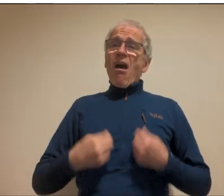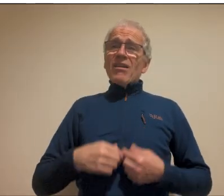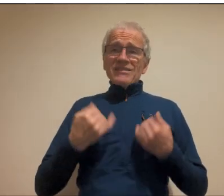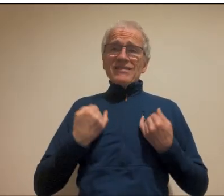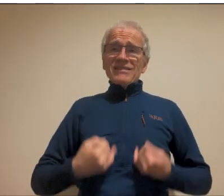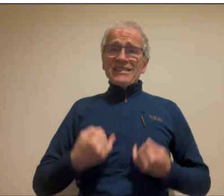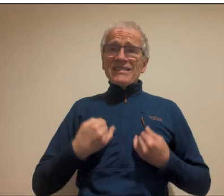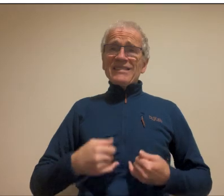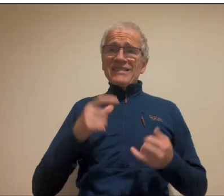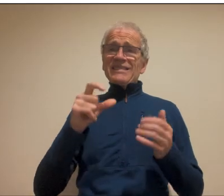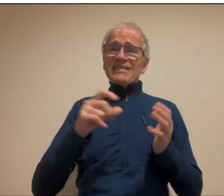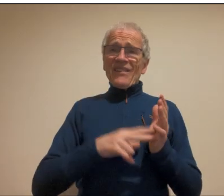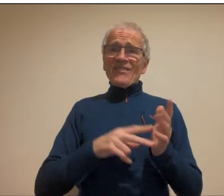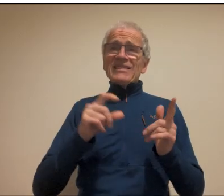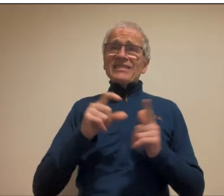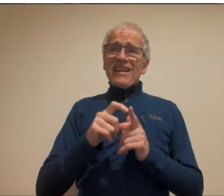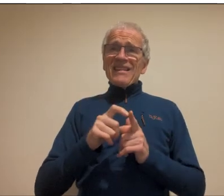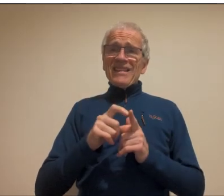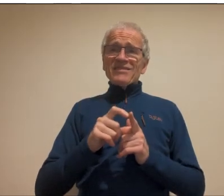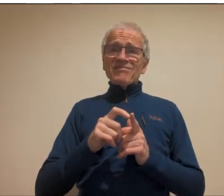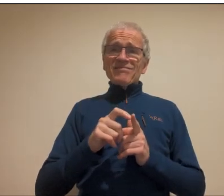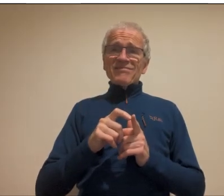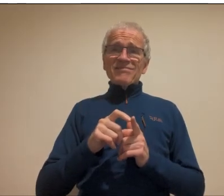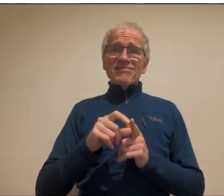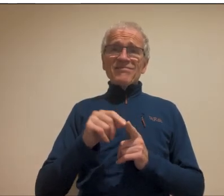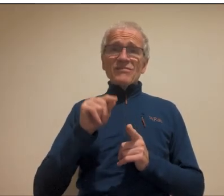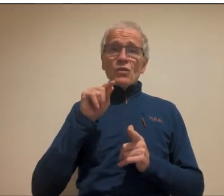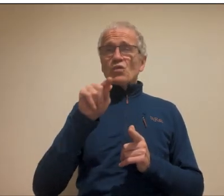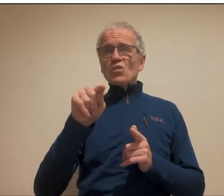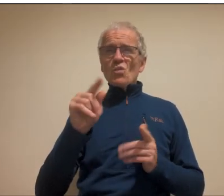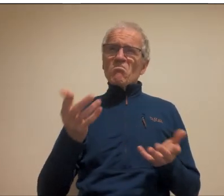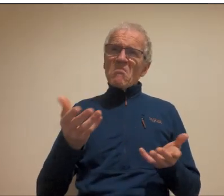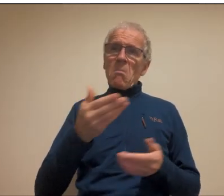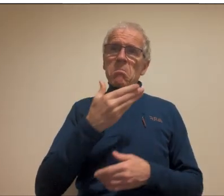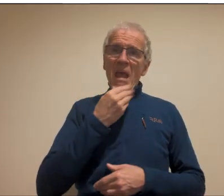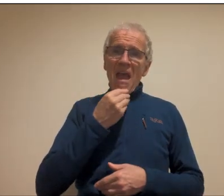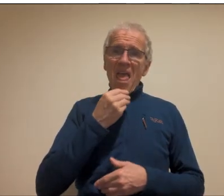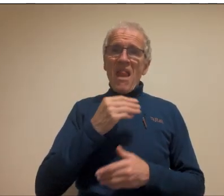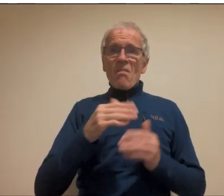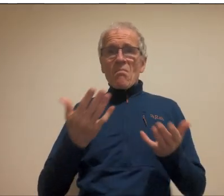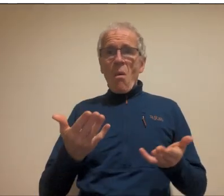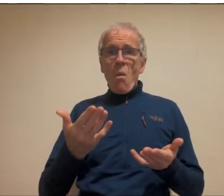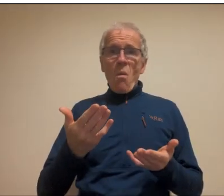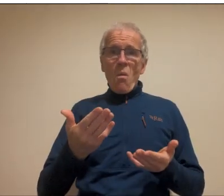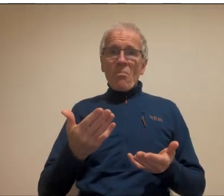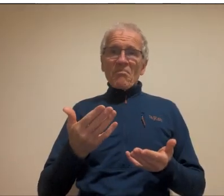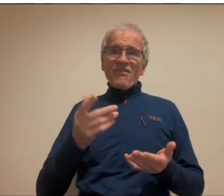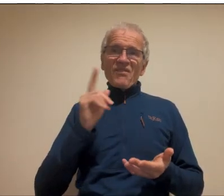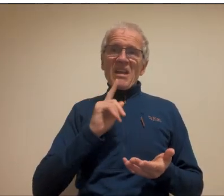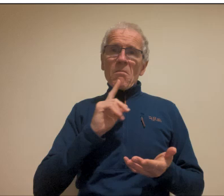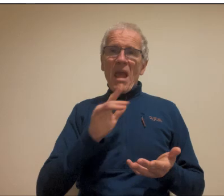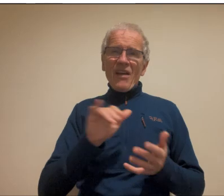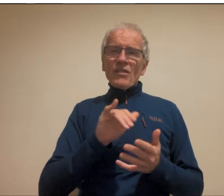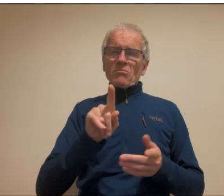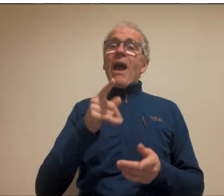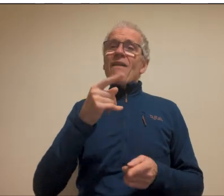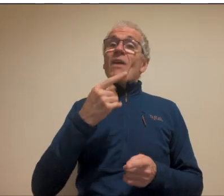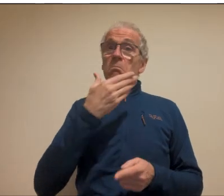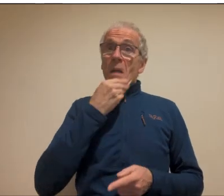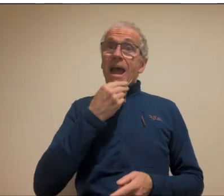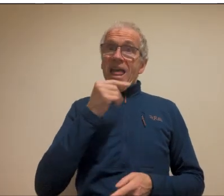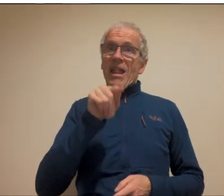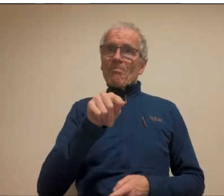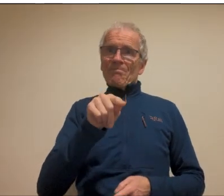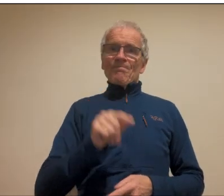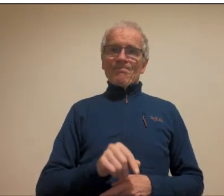with a waist measurement of 94 centimetres or more, or a female with a waist measurement of 80